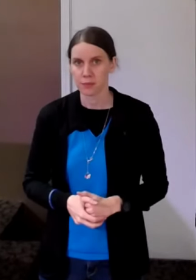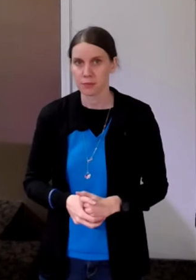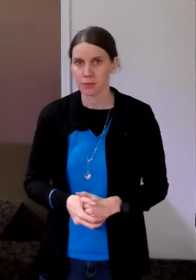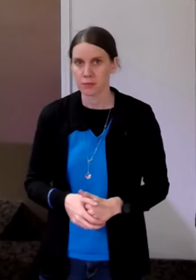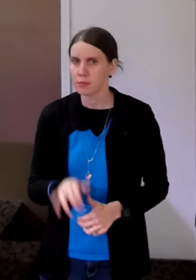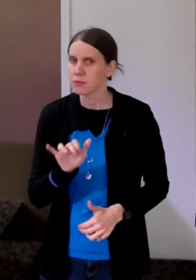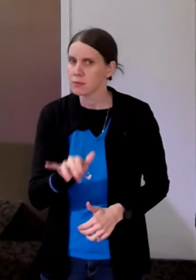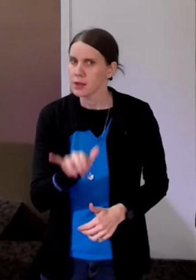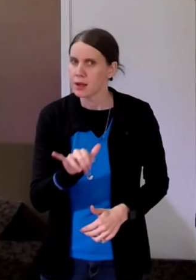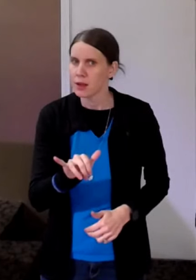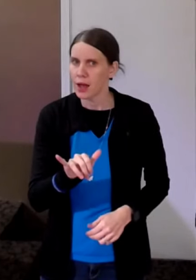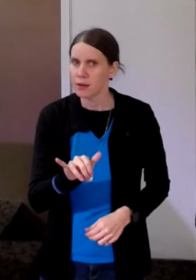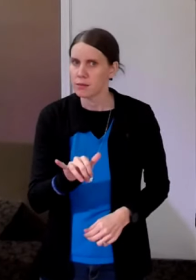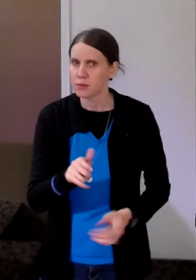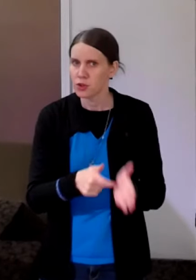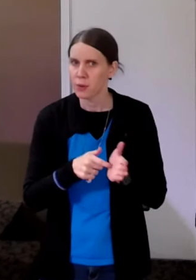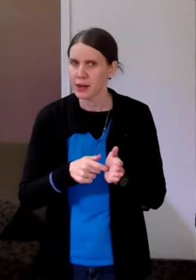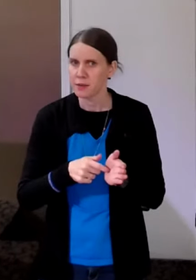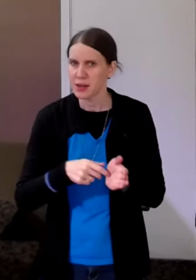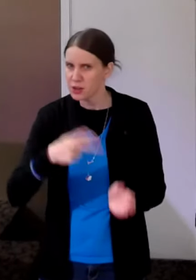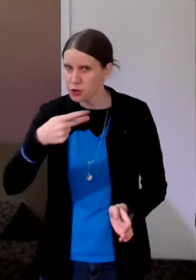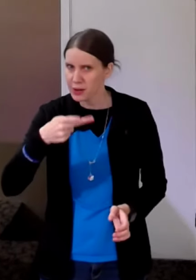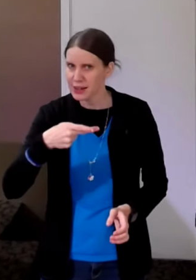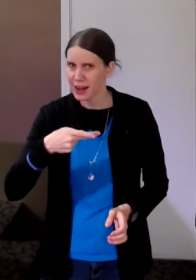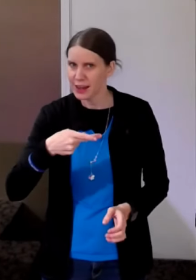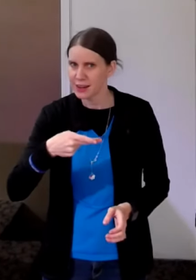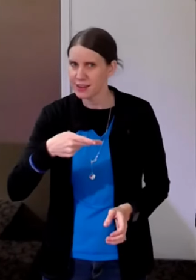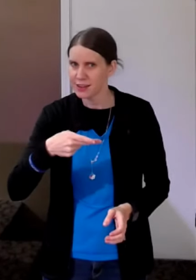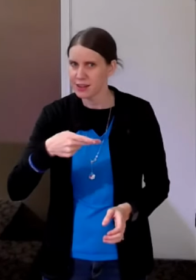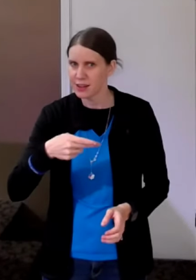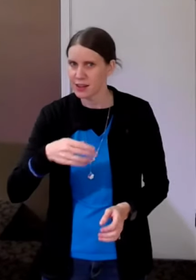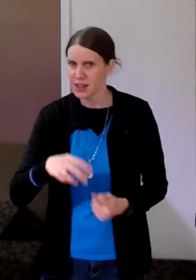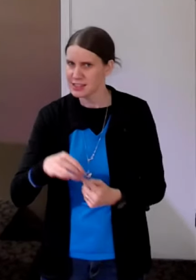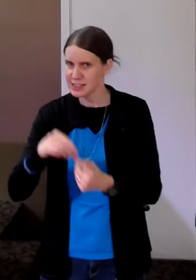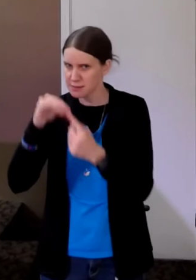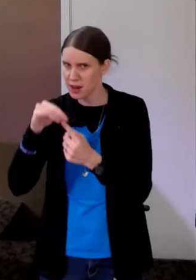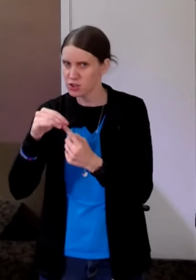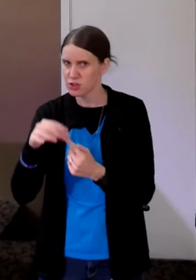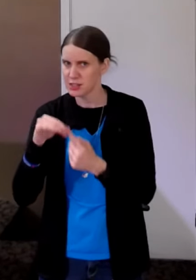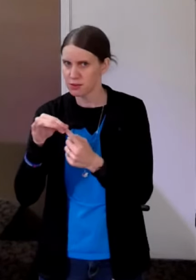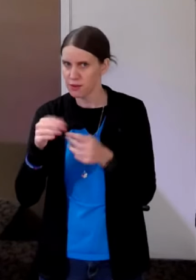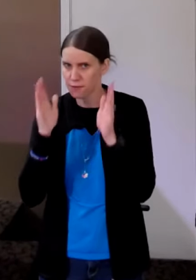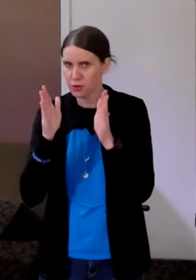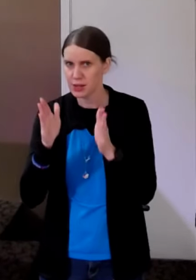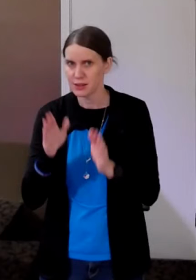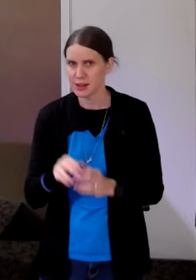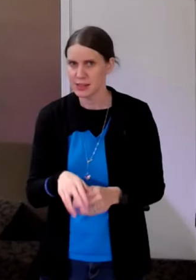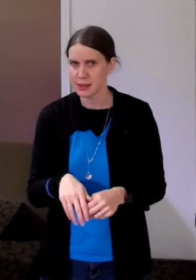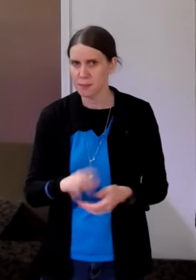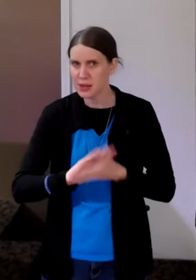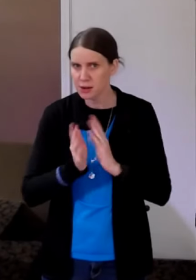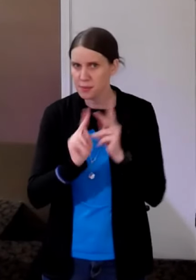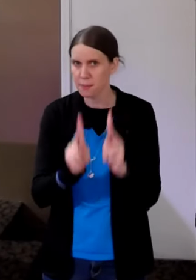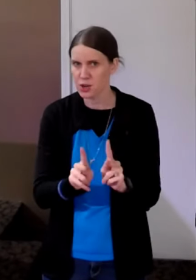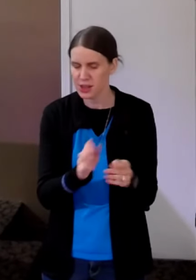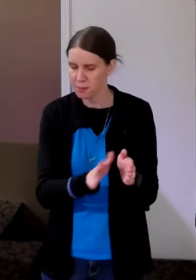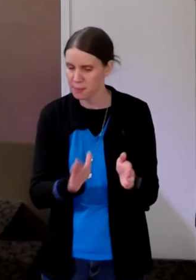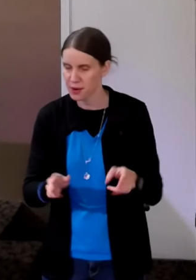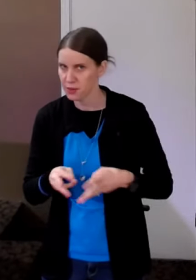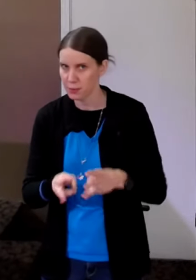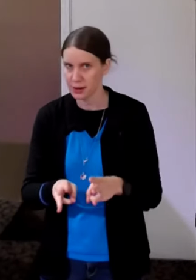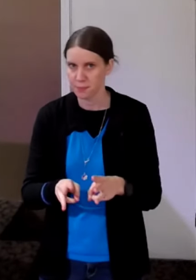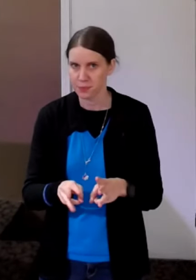And that should be the goal of each of our lives as believers, to be that person that is preparing the way.